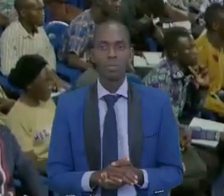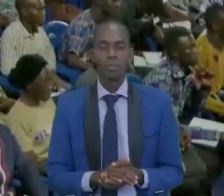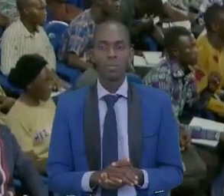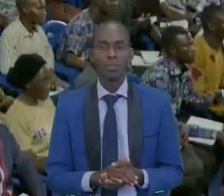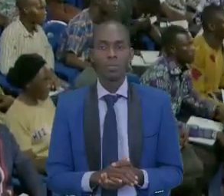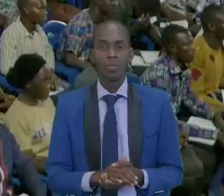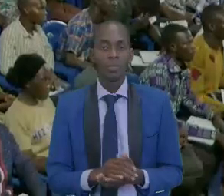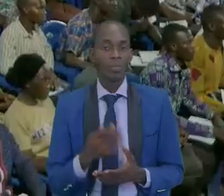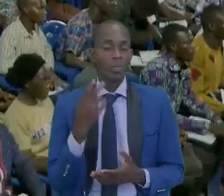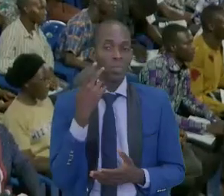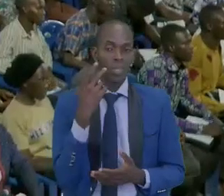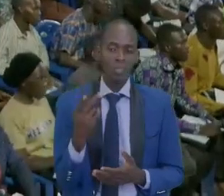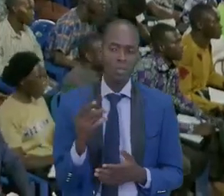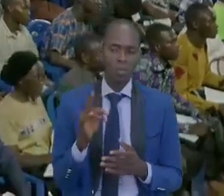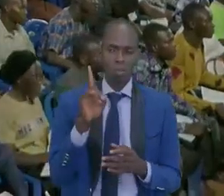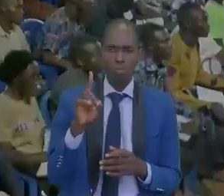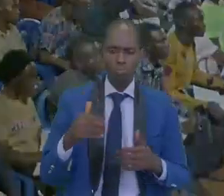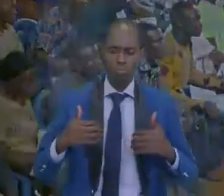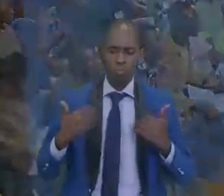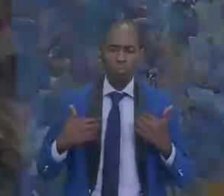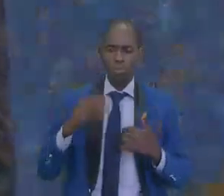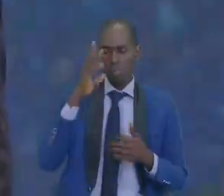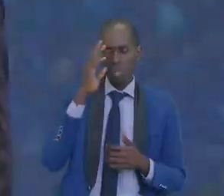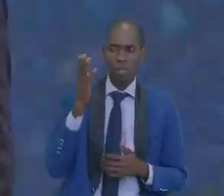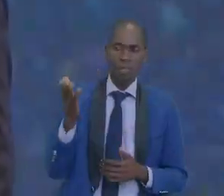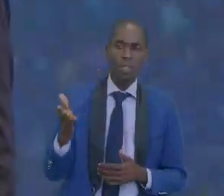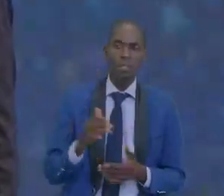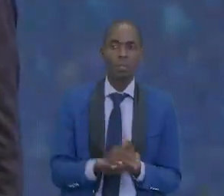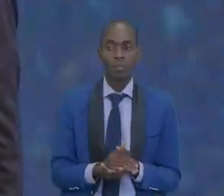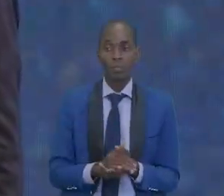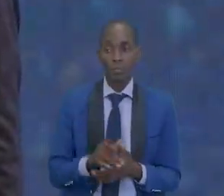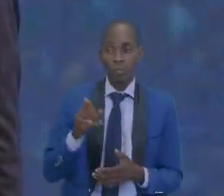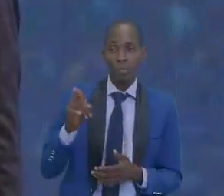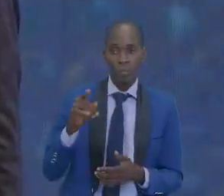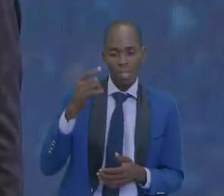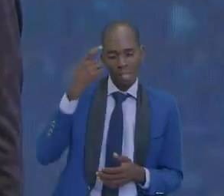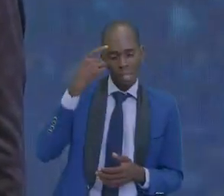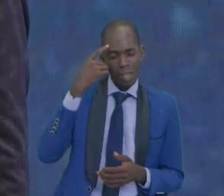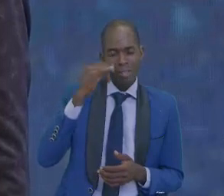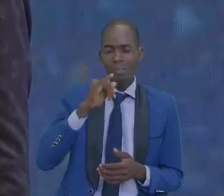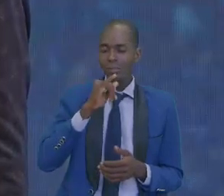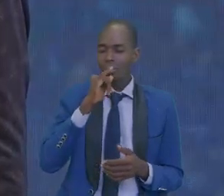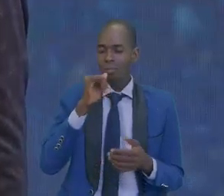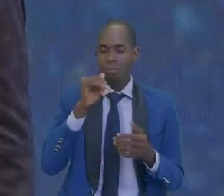Look at that young man there. His brain is scattered.